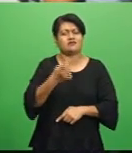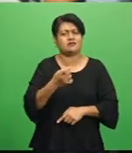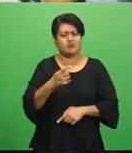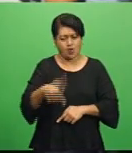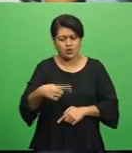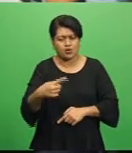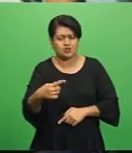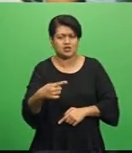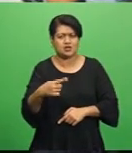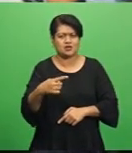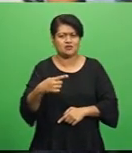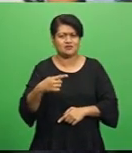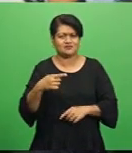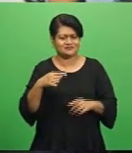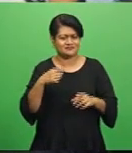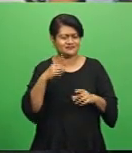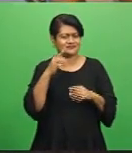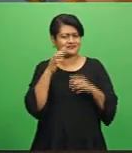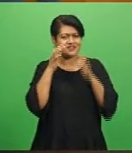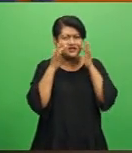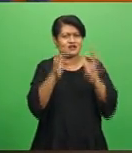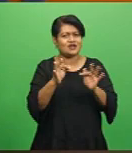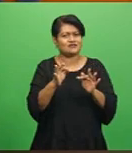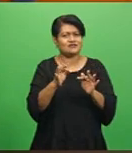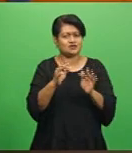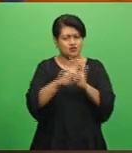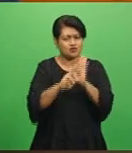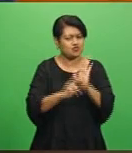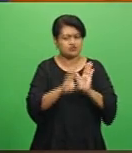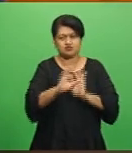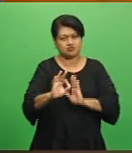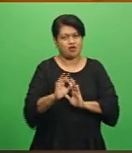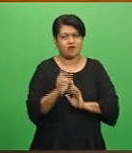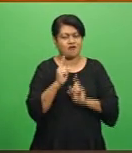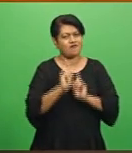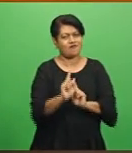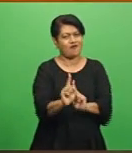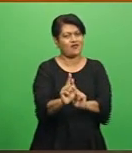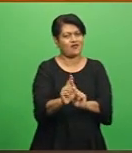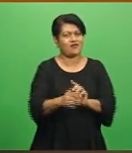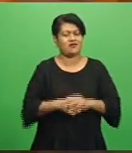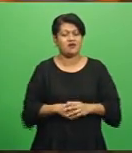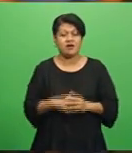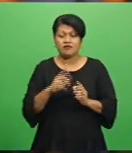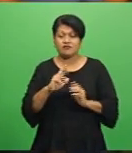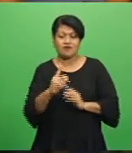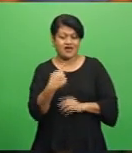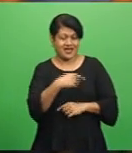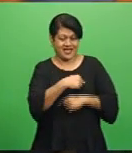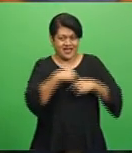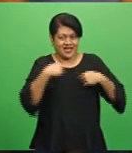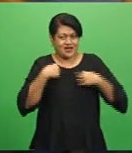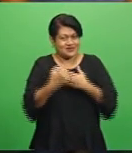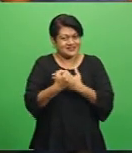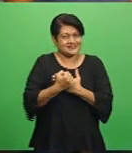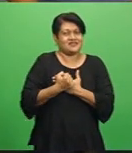that care to know that this is done for the safety of all of us in order for